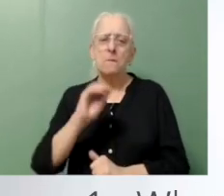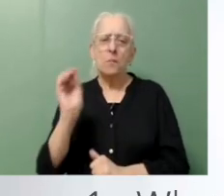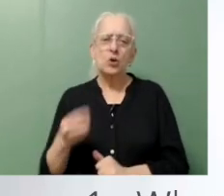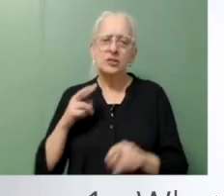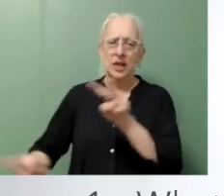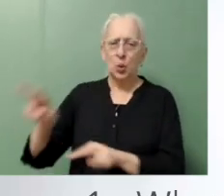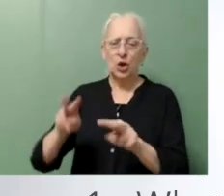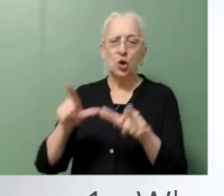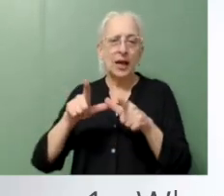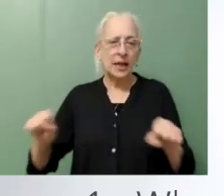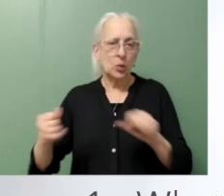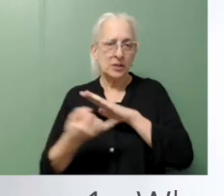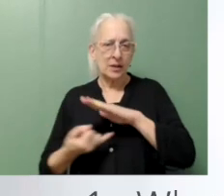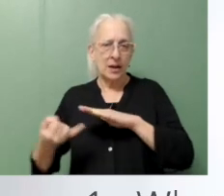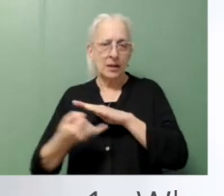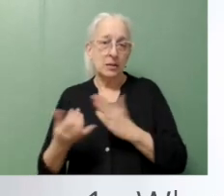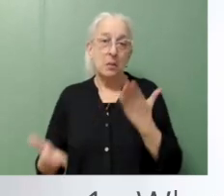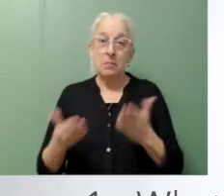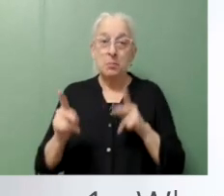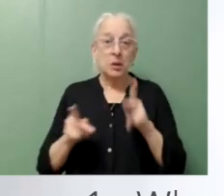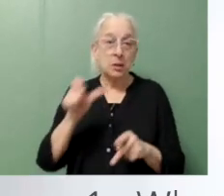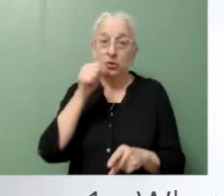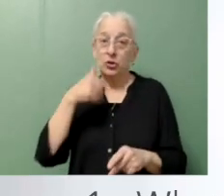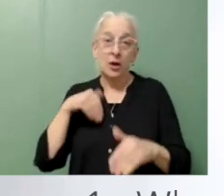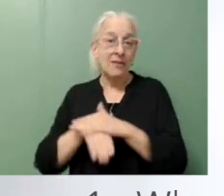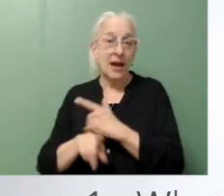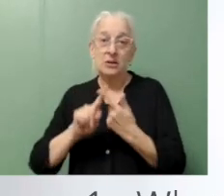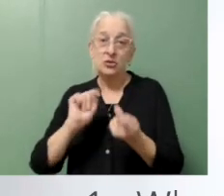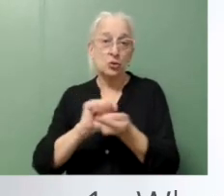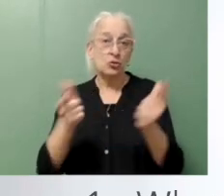isolation where people may not have access to translation services or may have,